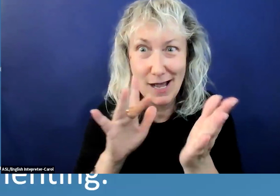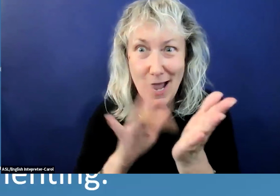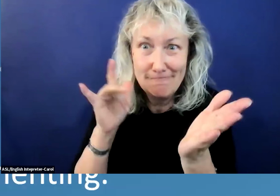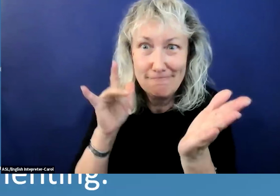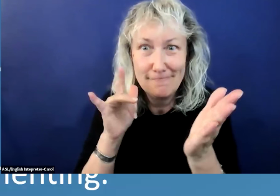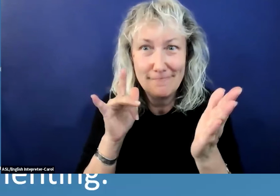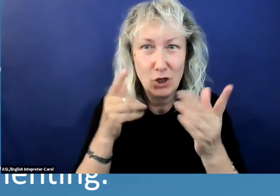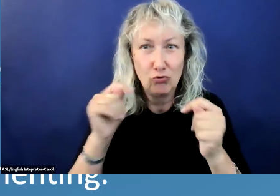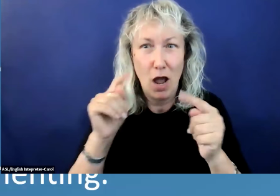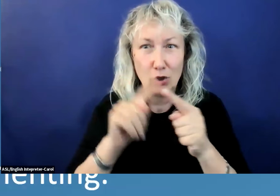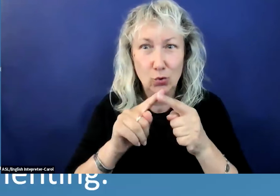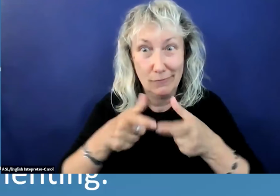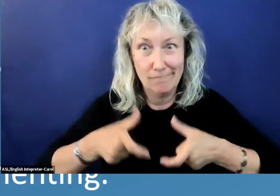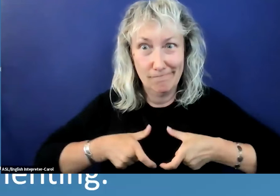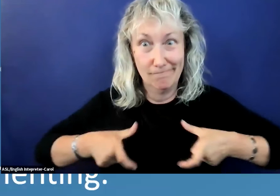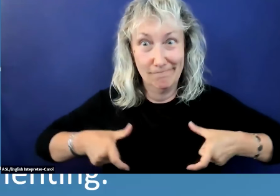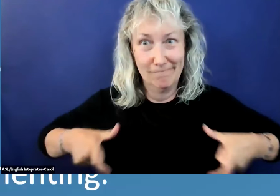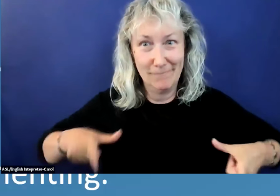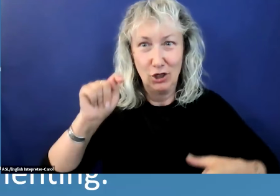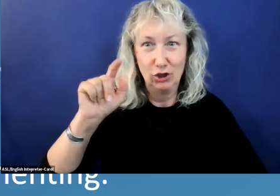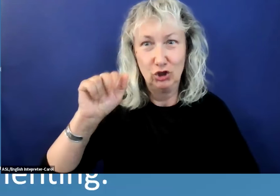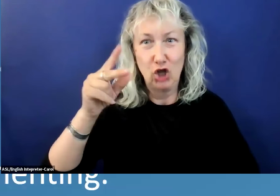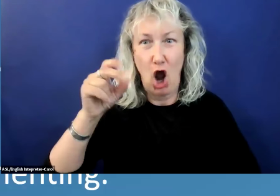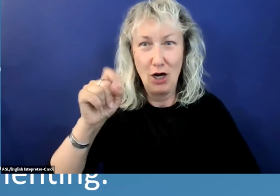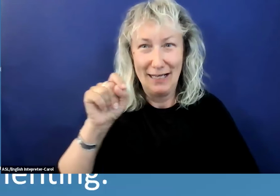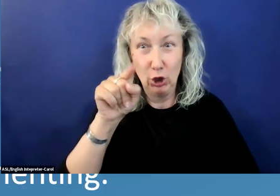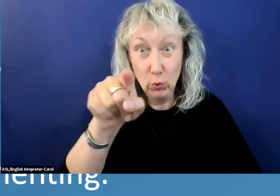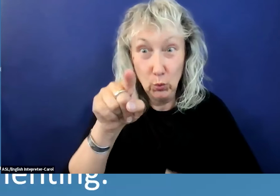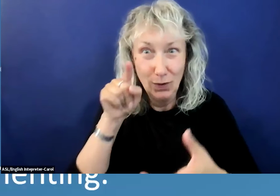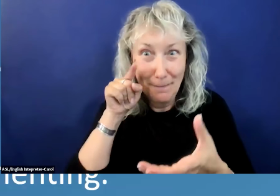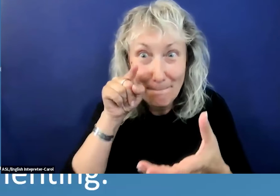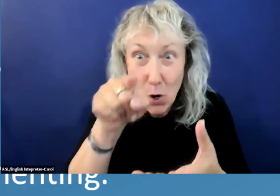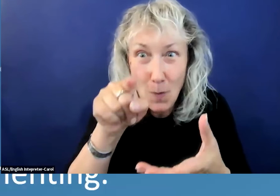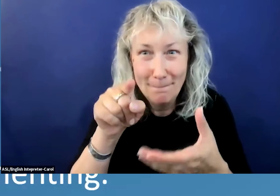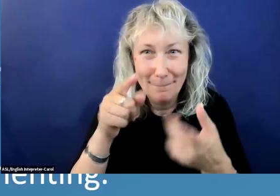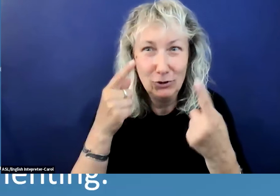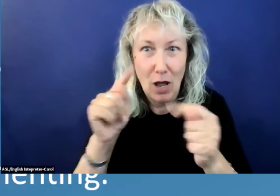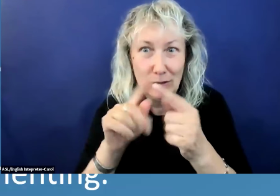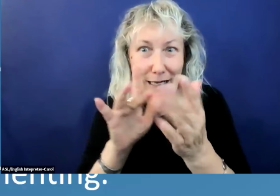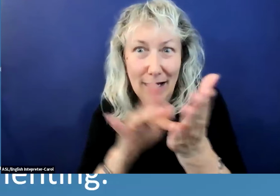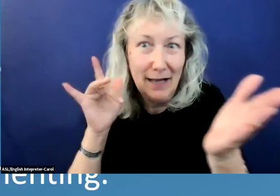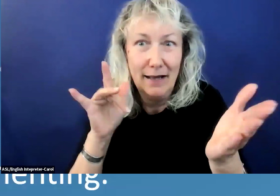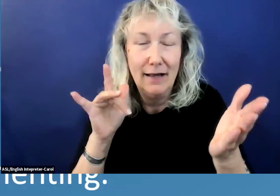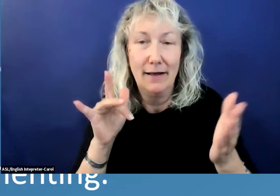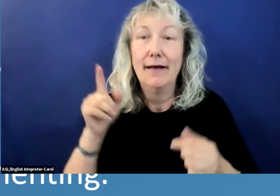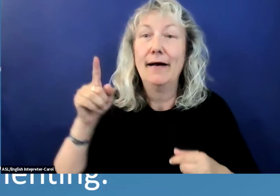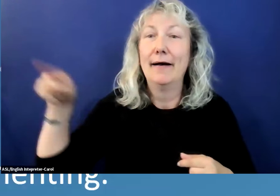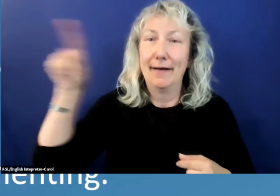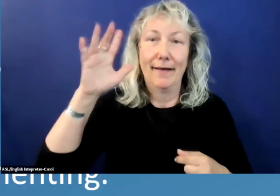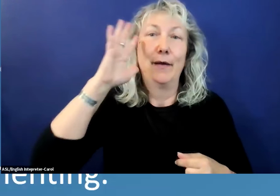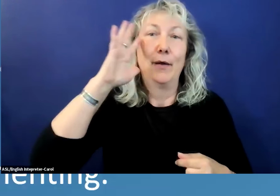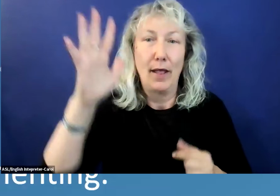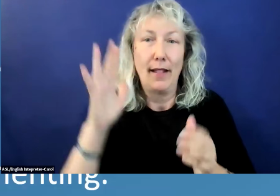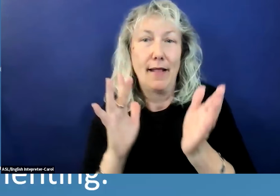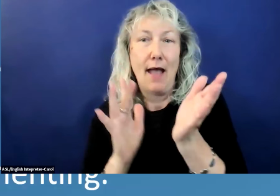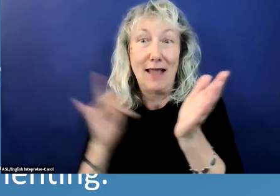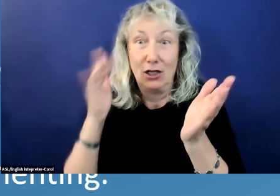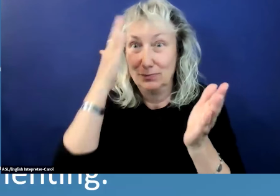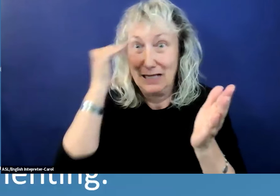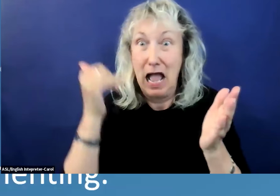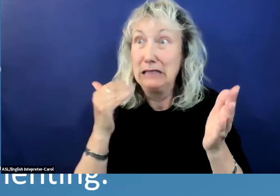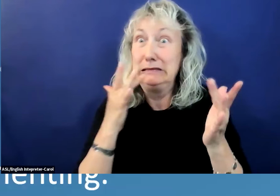targeting both those who are seeking help or offering it. And scammers take advantage of the